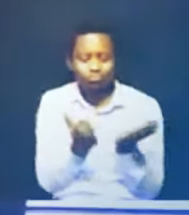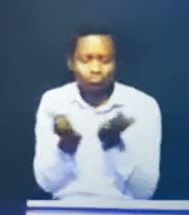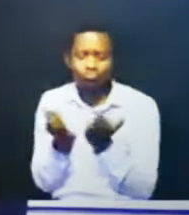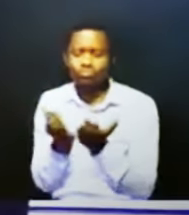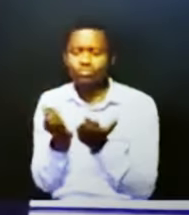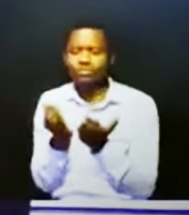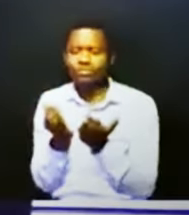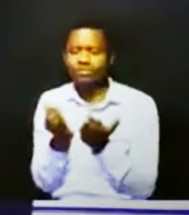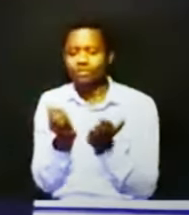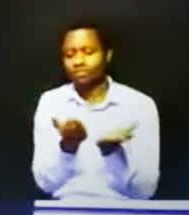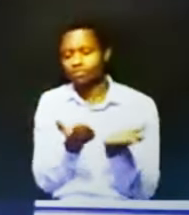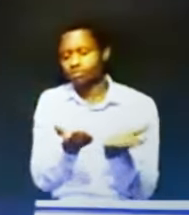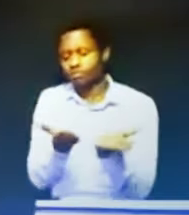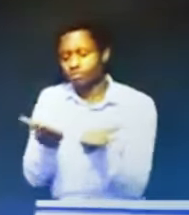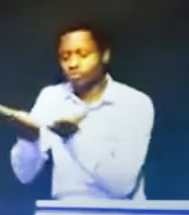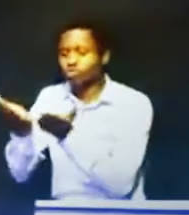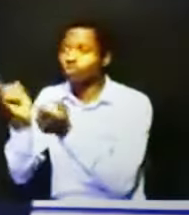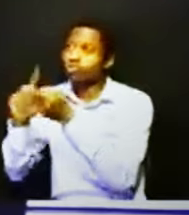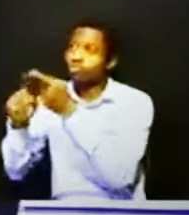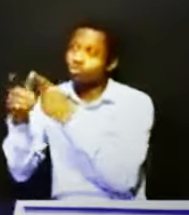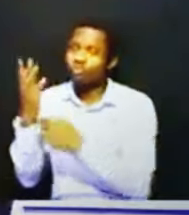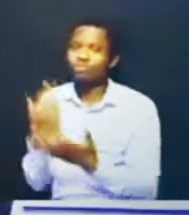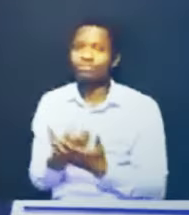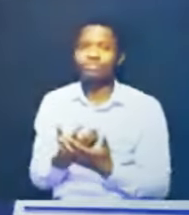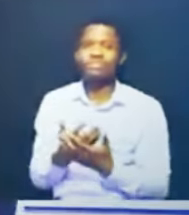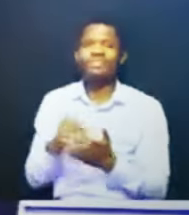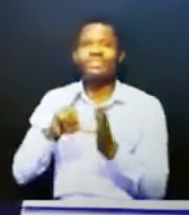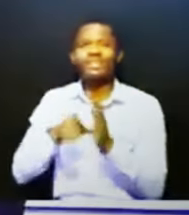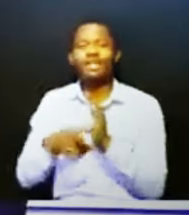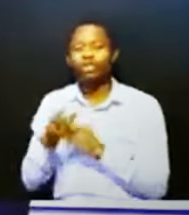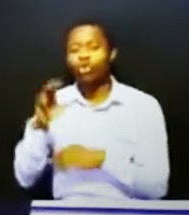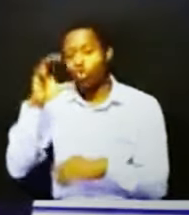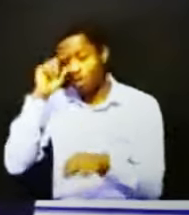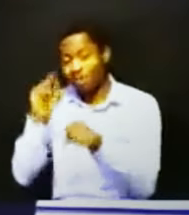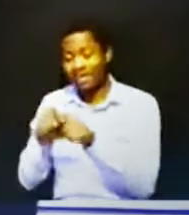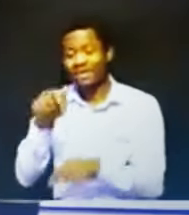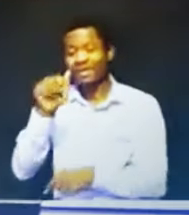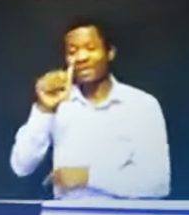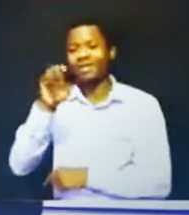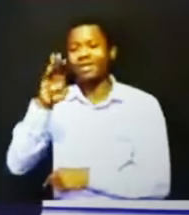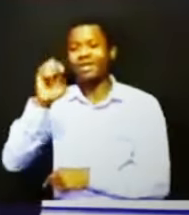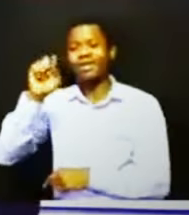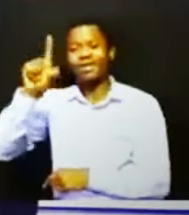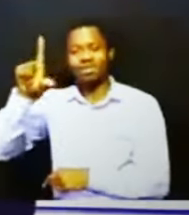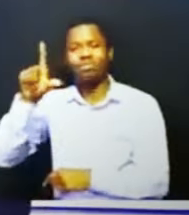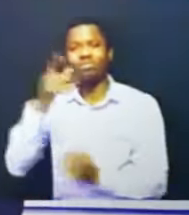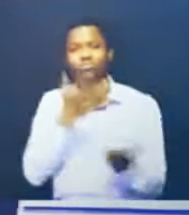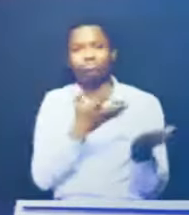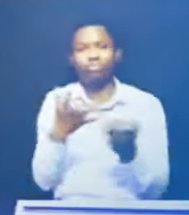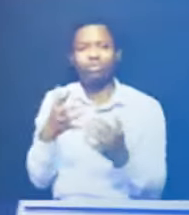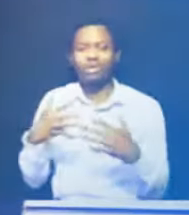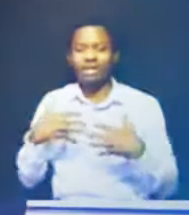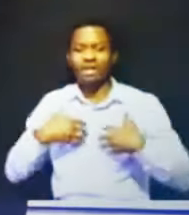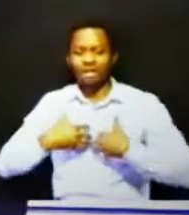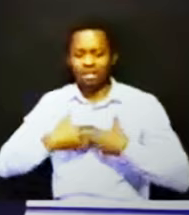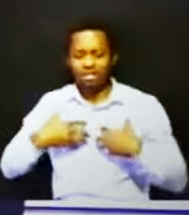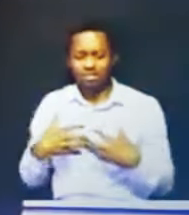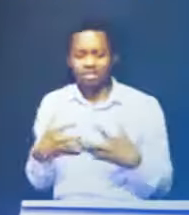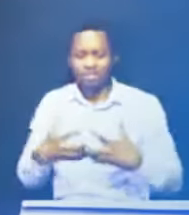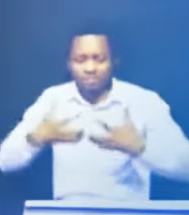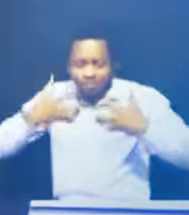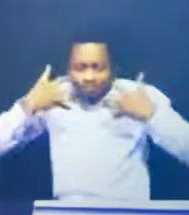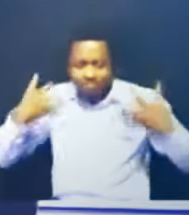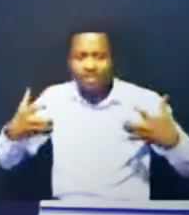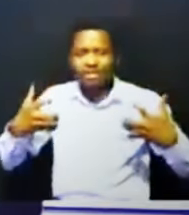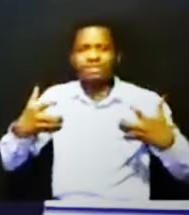born of his flock. The Lord looked with favor on Abel and his offering. Now Habel so